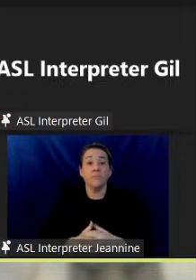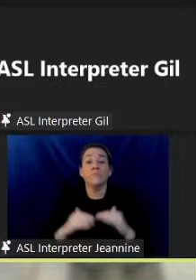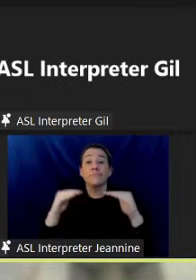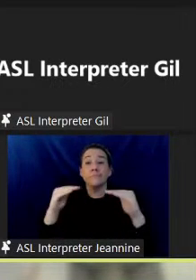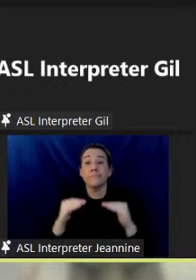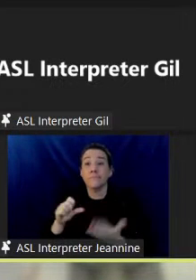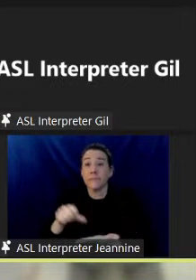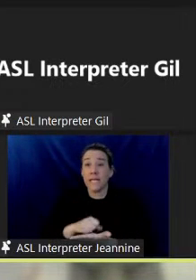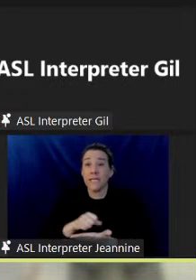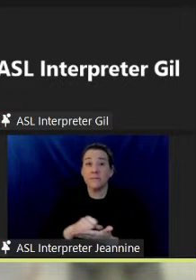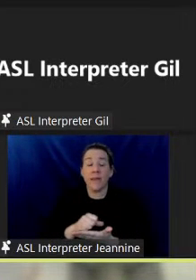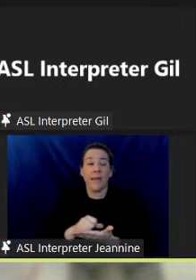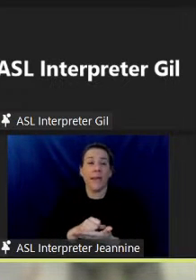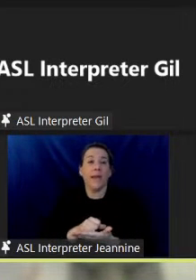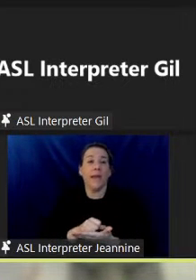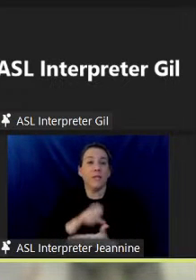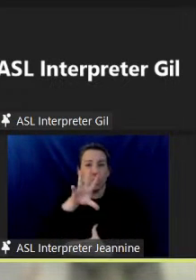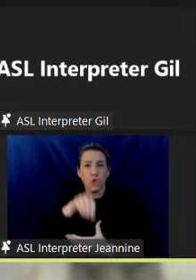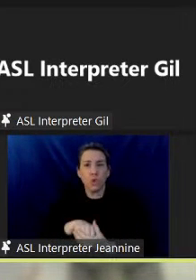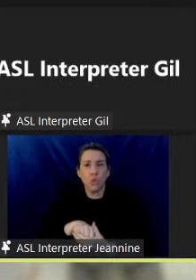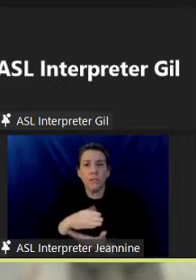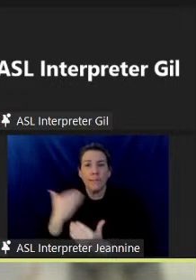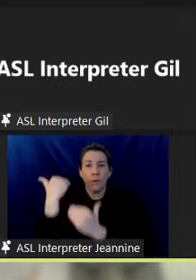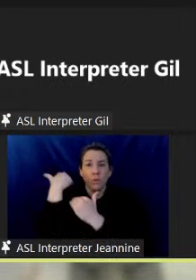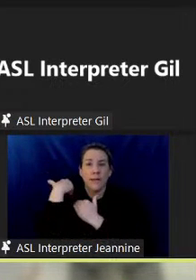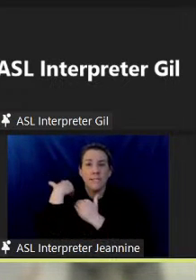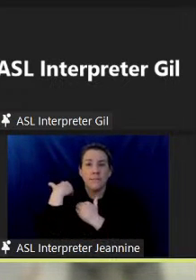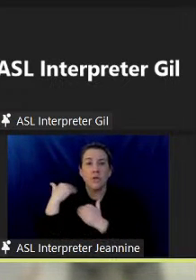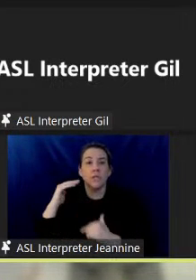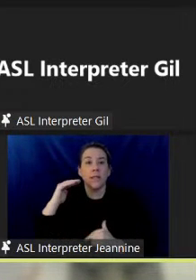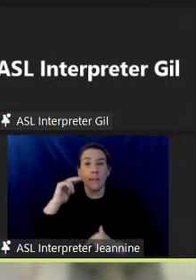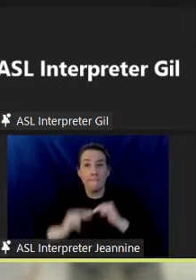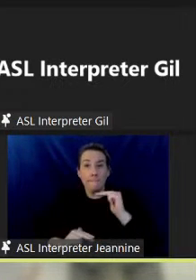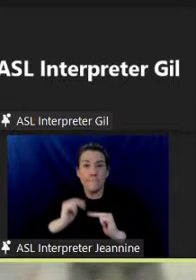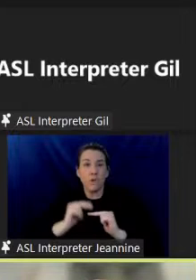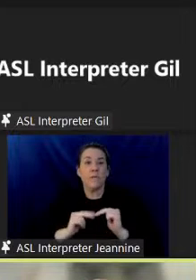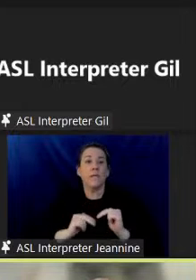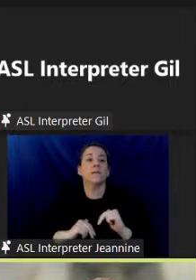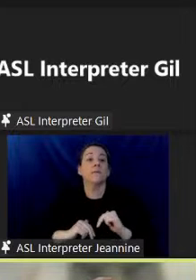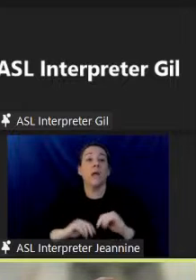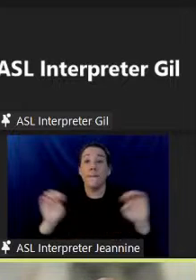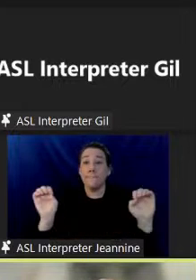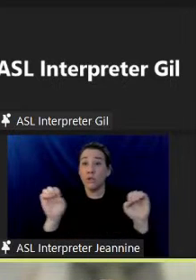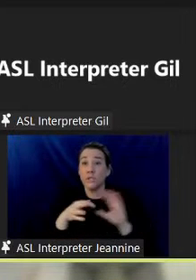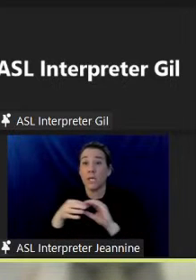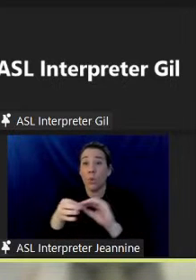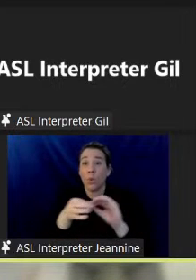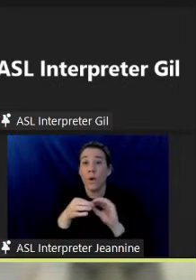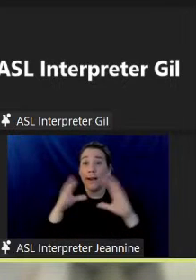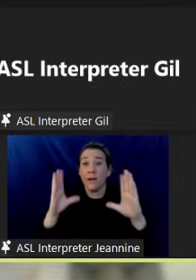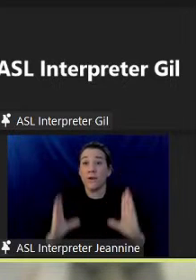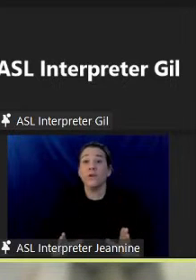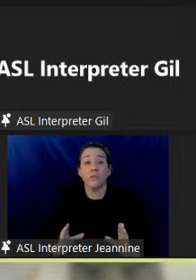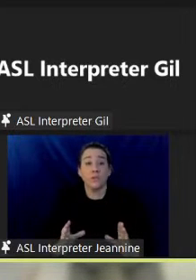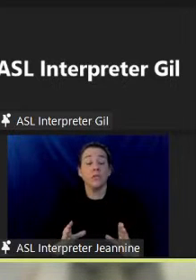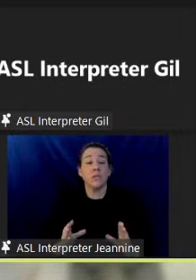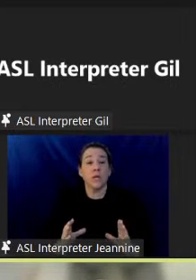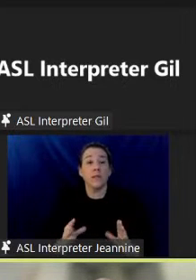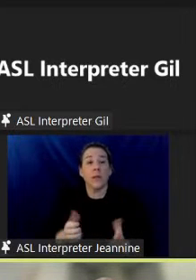covers some of those responsibilities of the building emergency coordinators. They'll assist in the